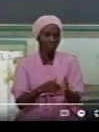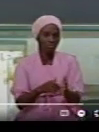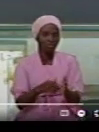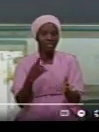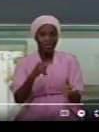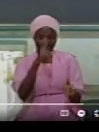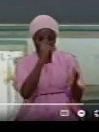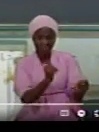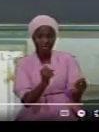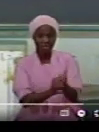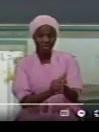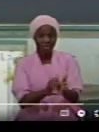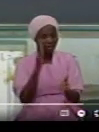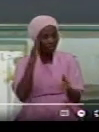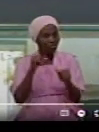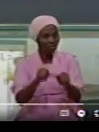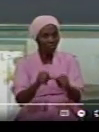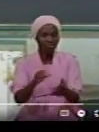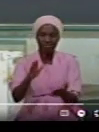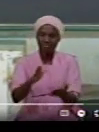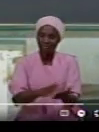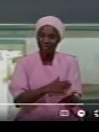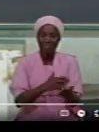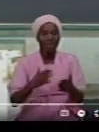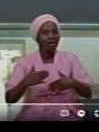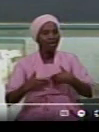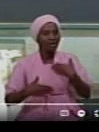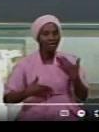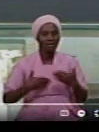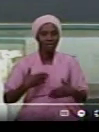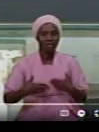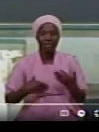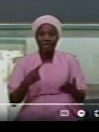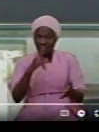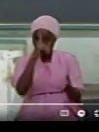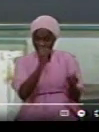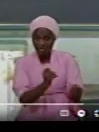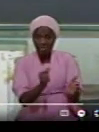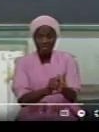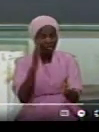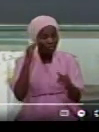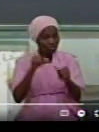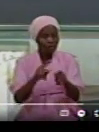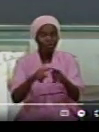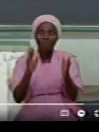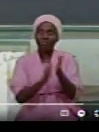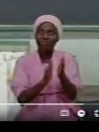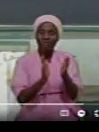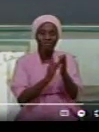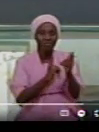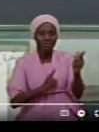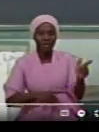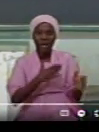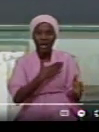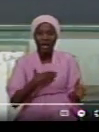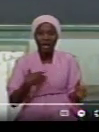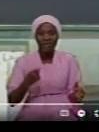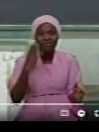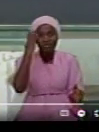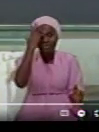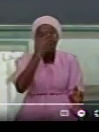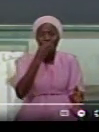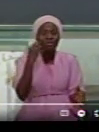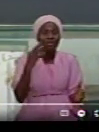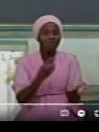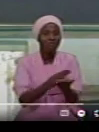keep on singing, that will keep on rejoicing, that will give on praising the Lord. And the beauty of holiness